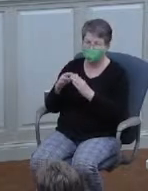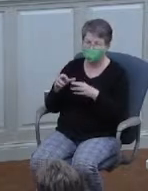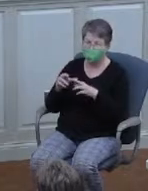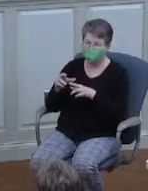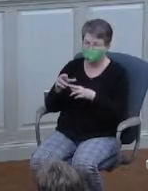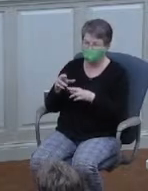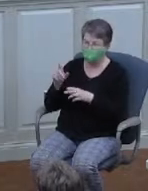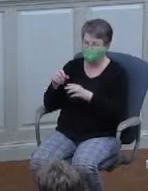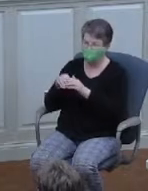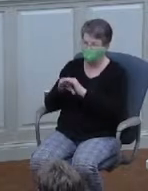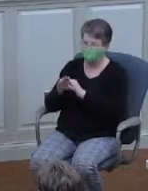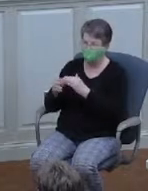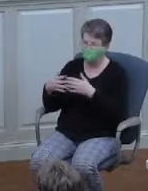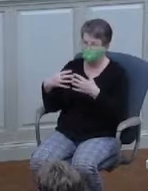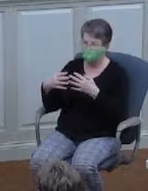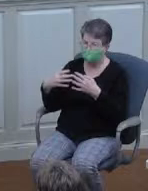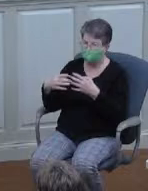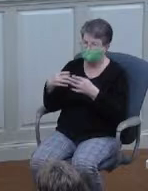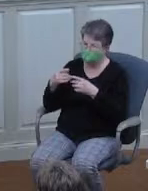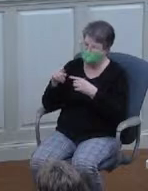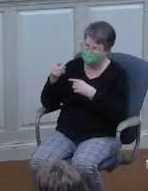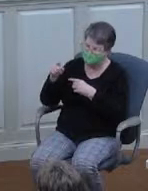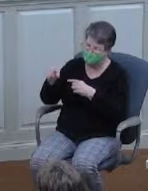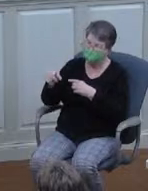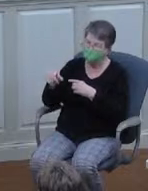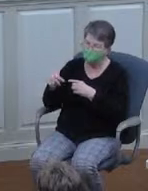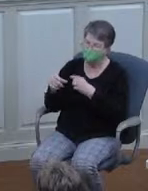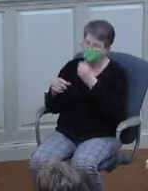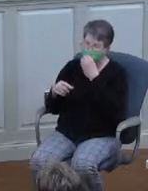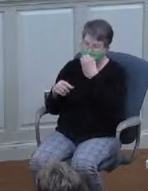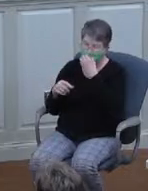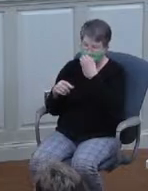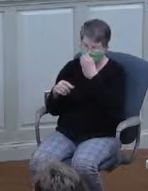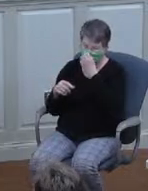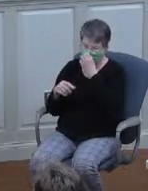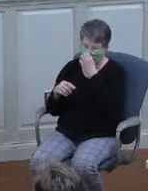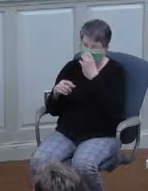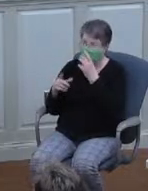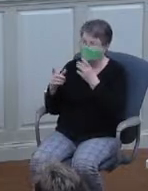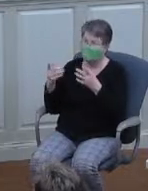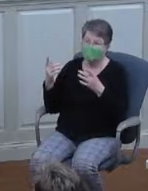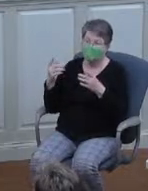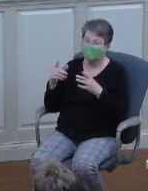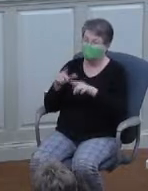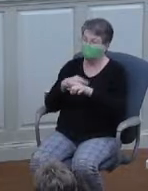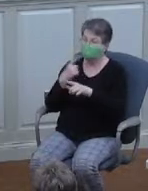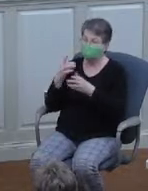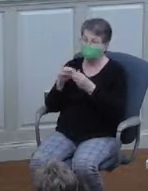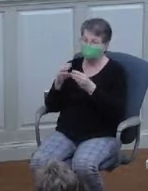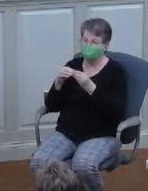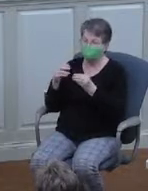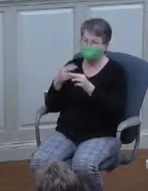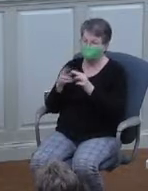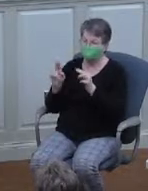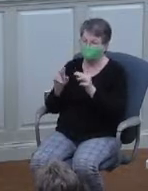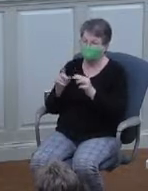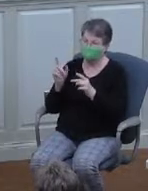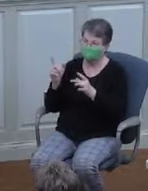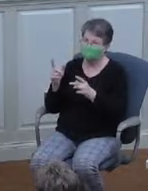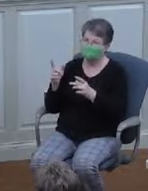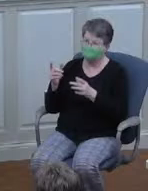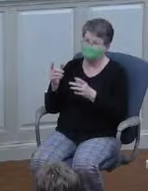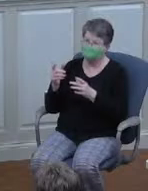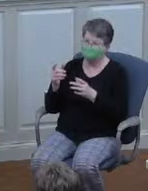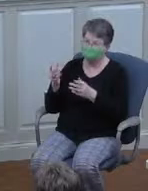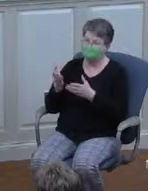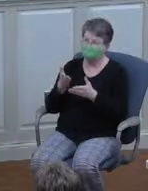to this. It sits pretty far off the roadway, but long story short, this handles a tremendous amount of flow for